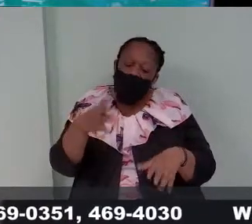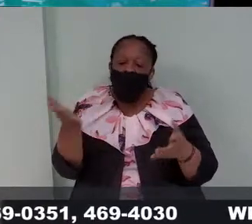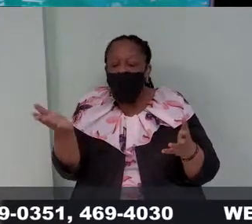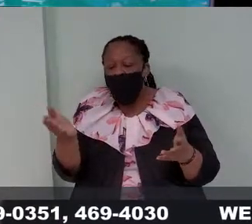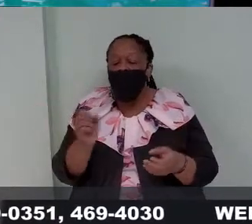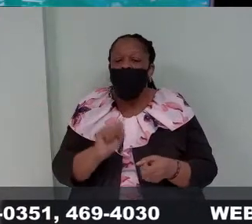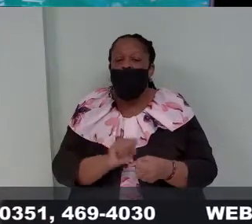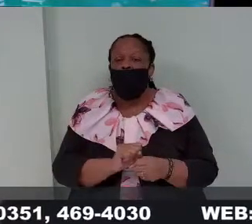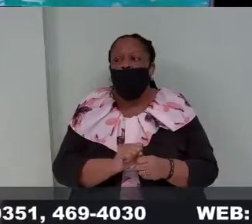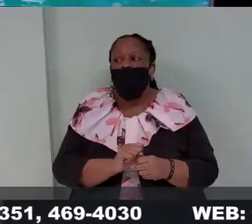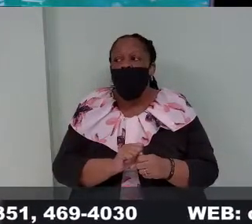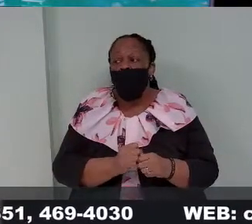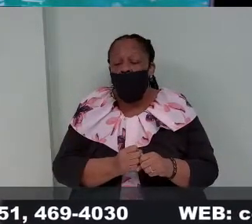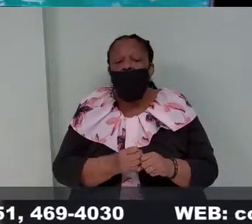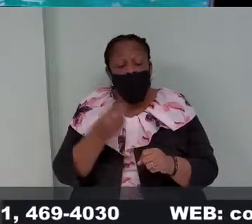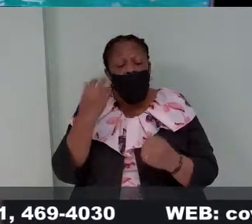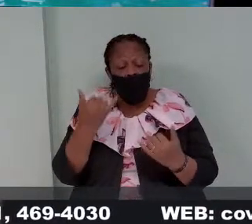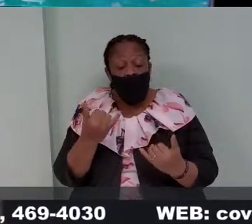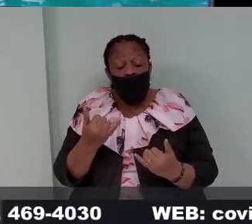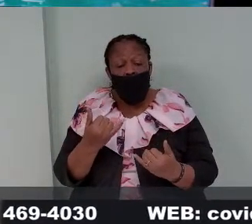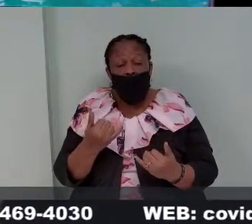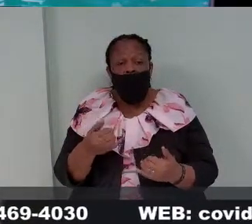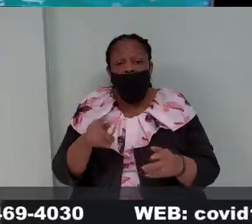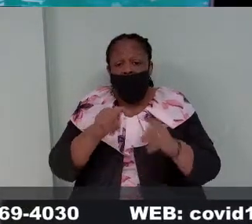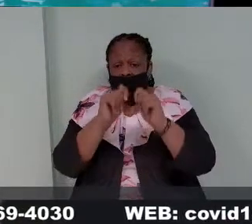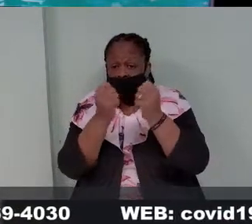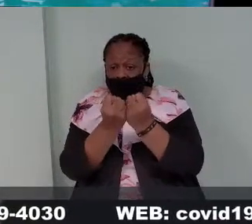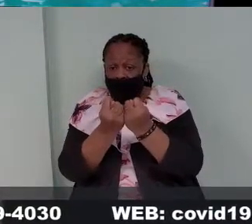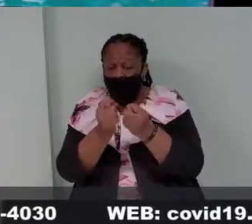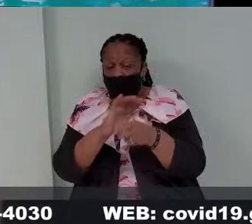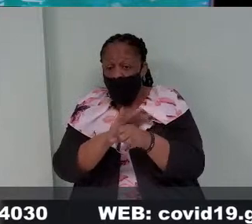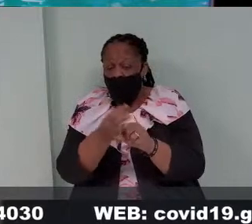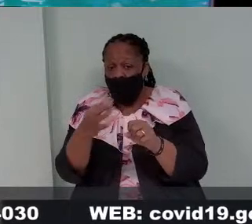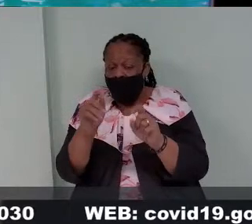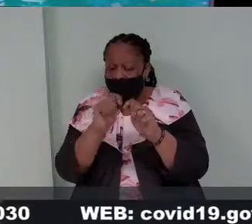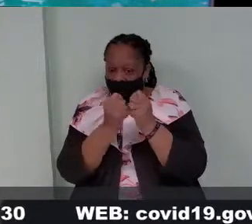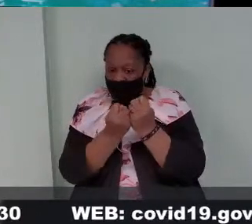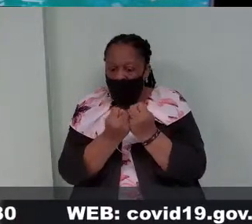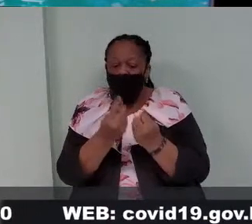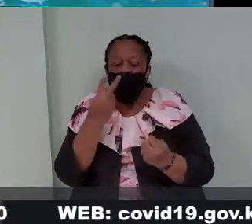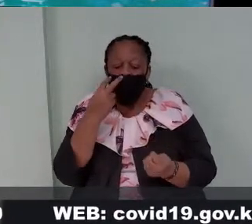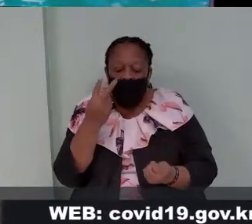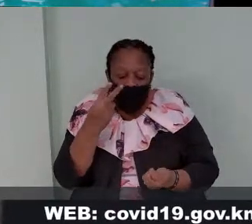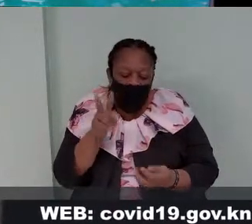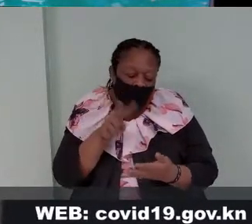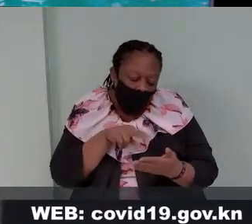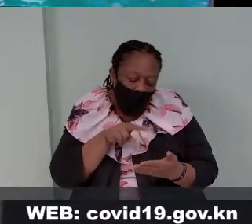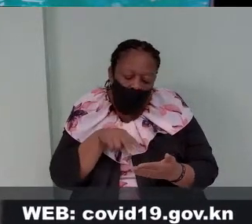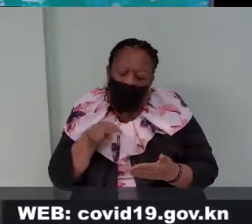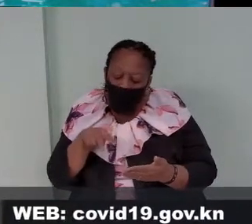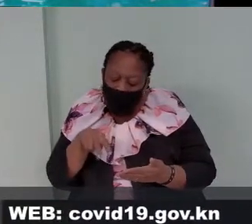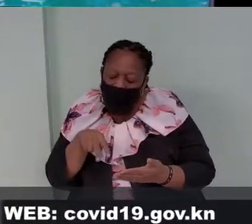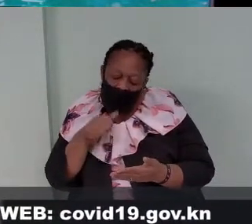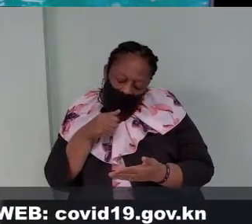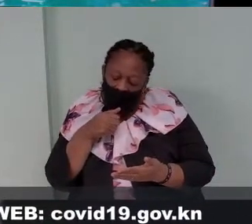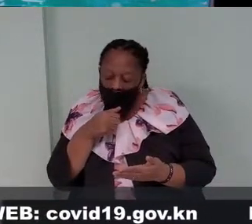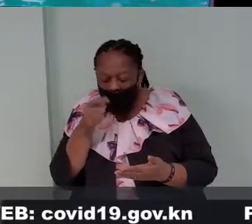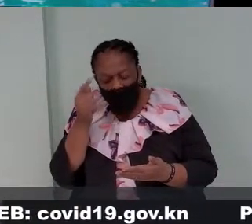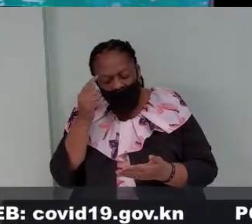National COVID Task Force, and a submission will be made to the Cabinet for the cabinet to consider whether this